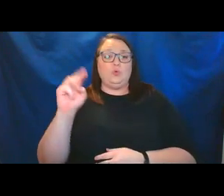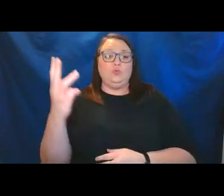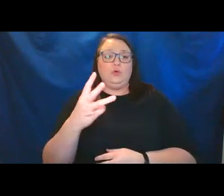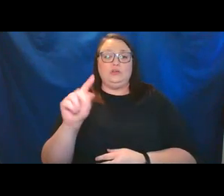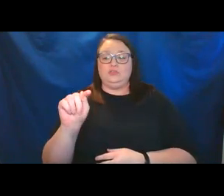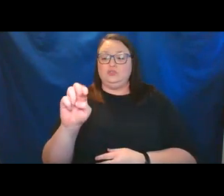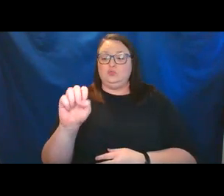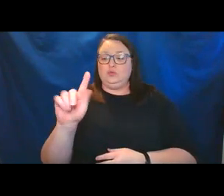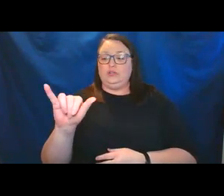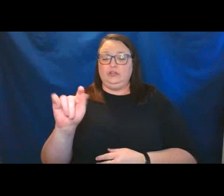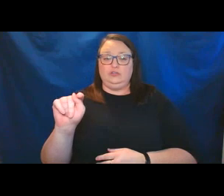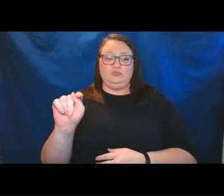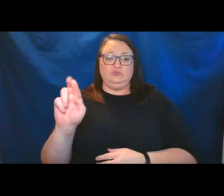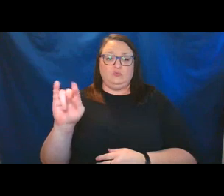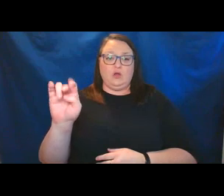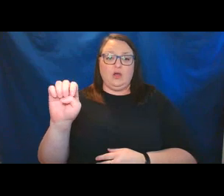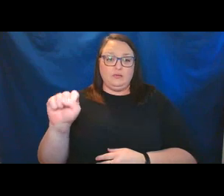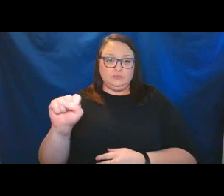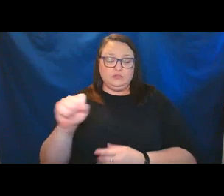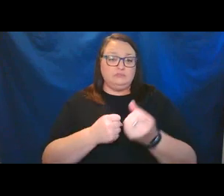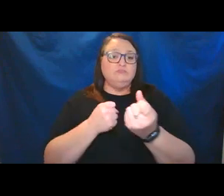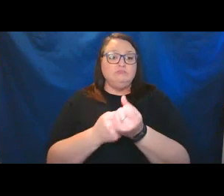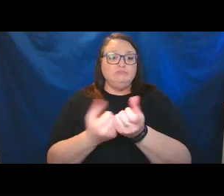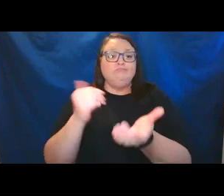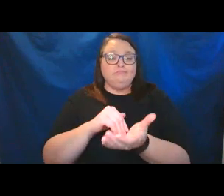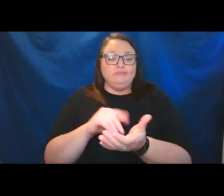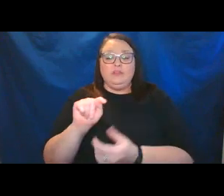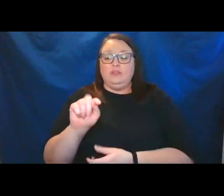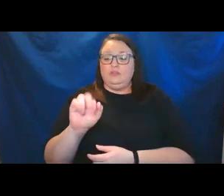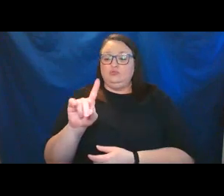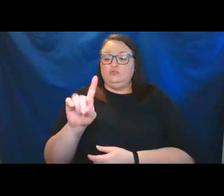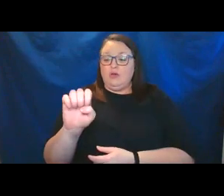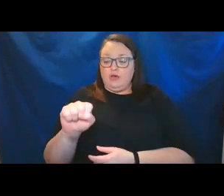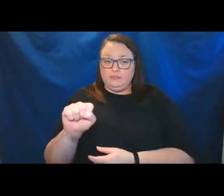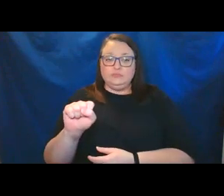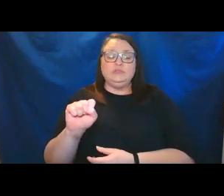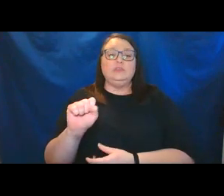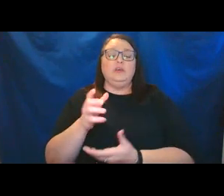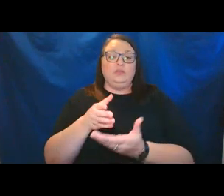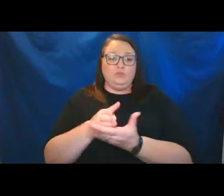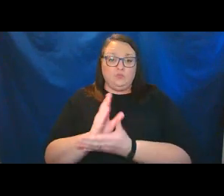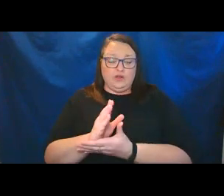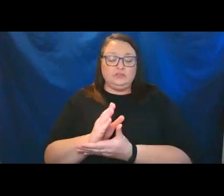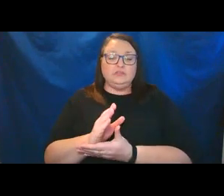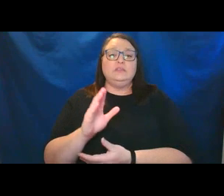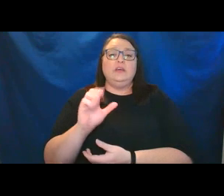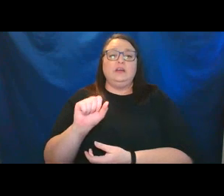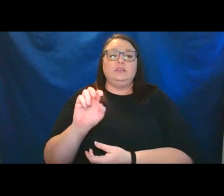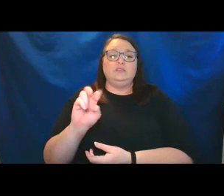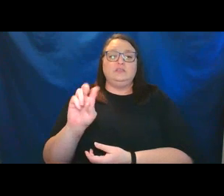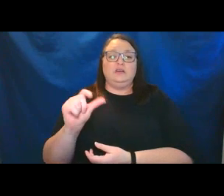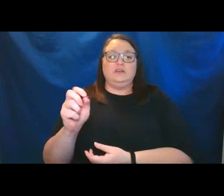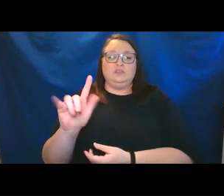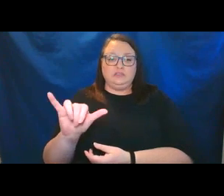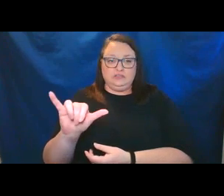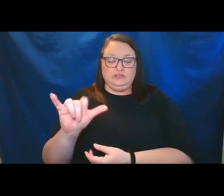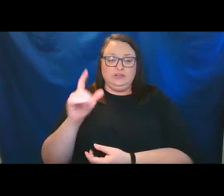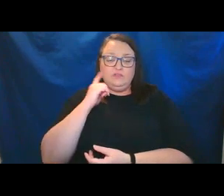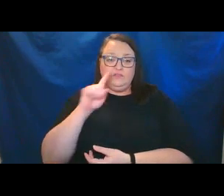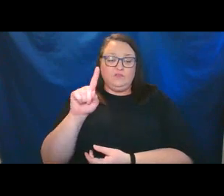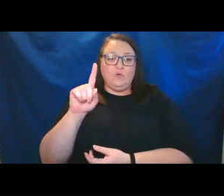and reaffirmed the treaty and inherent rights and tribal sovereignty of tribal governments. So you could say it was ahead of its